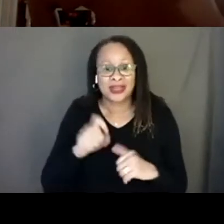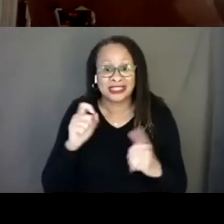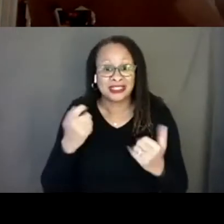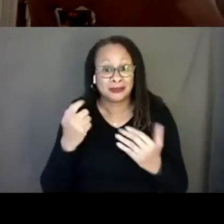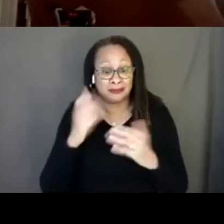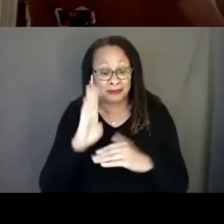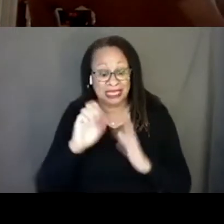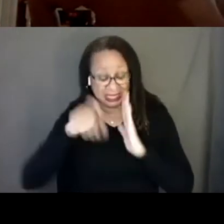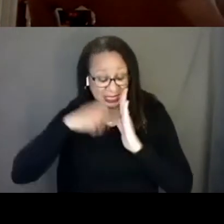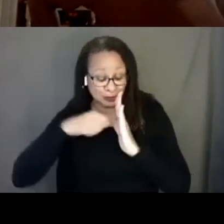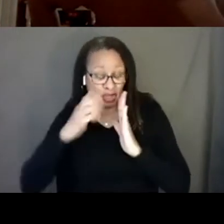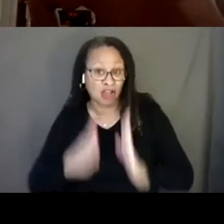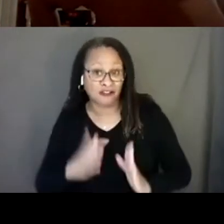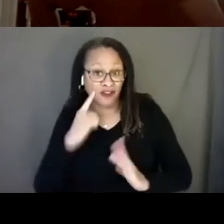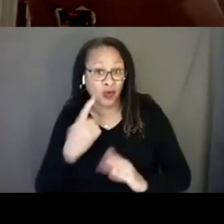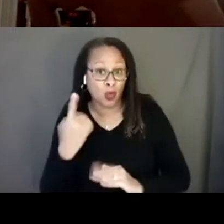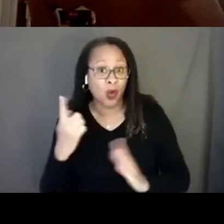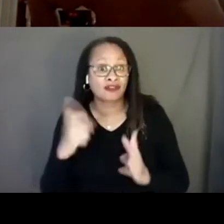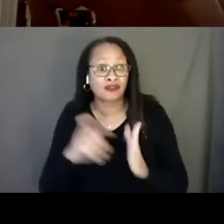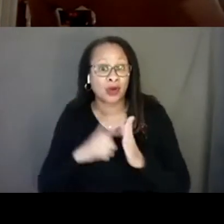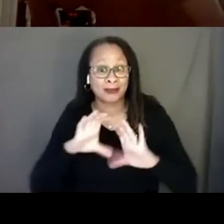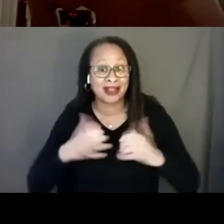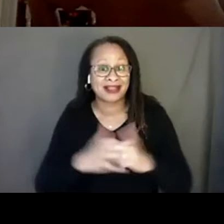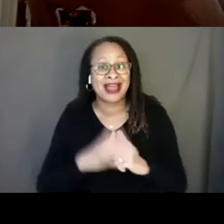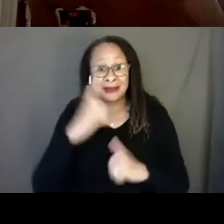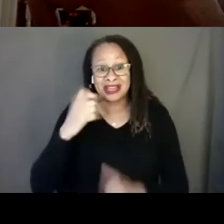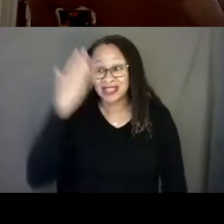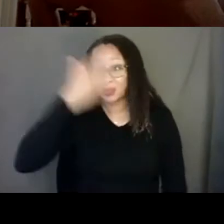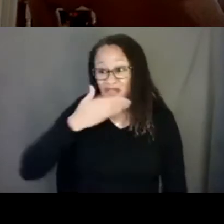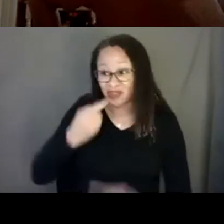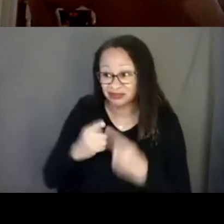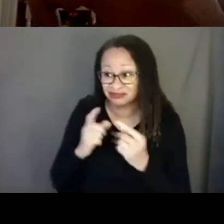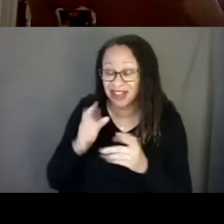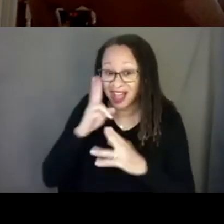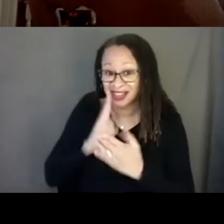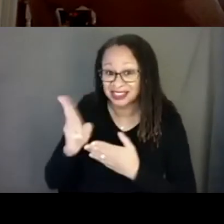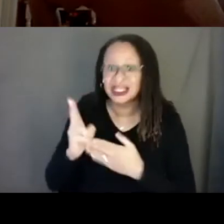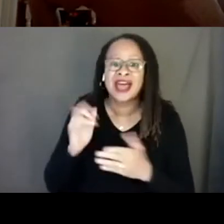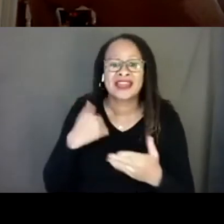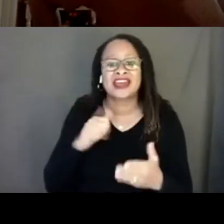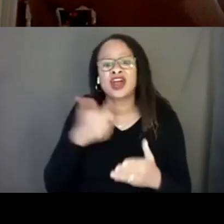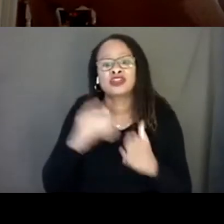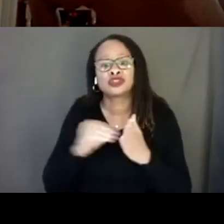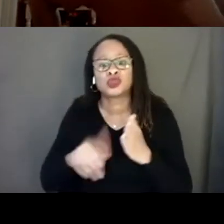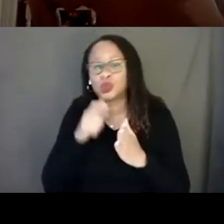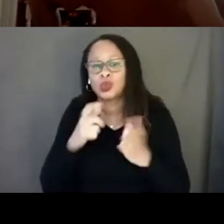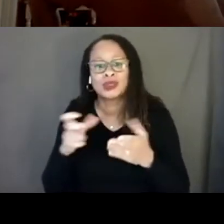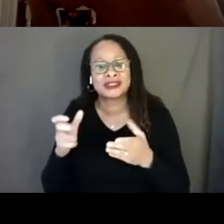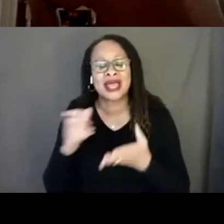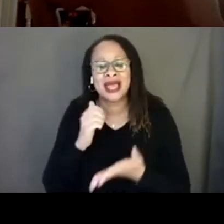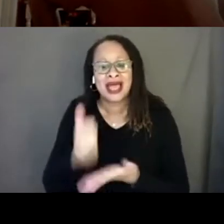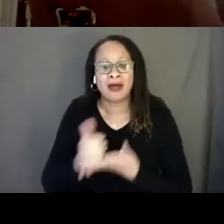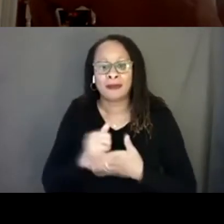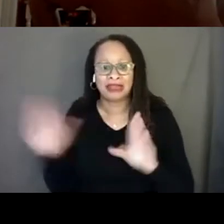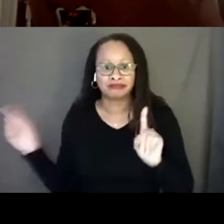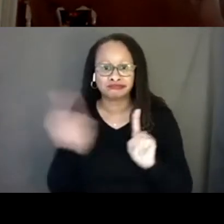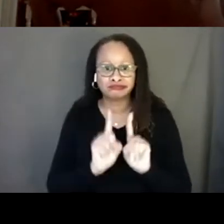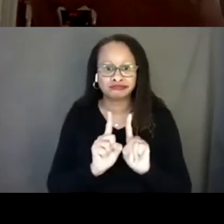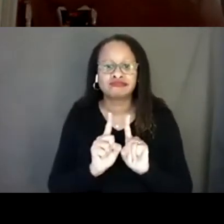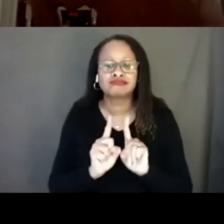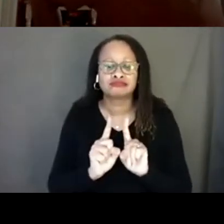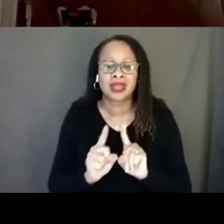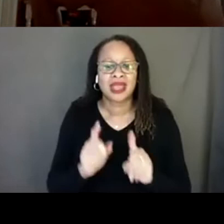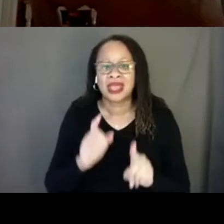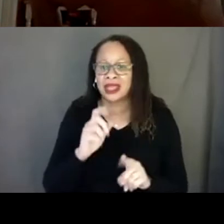requirements in my class. And because I was upfront about them, they had a student help me. And it was a student, right? It wasn't like an